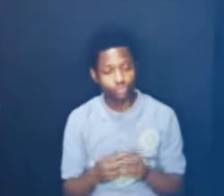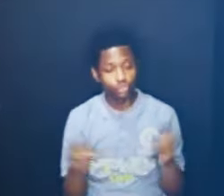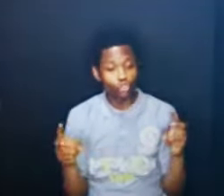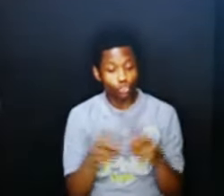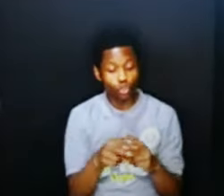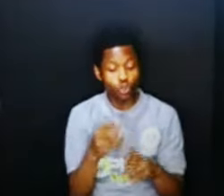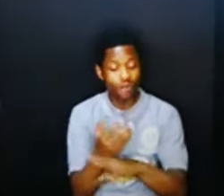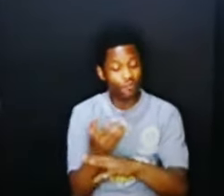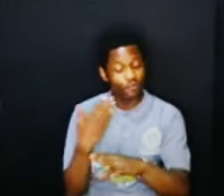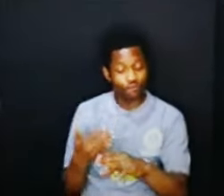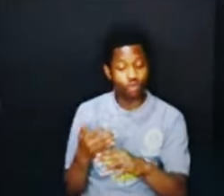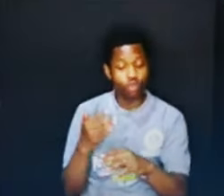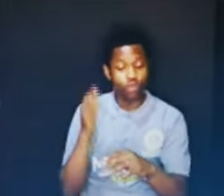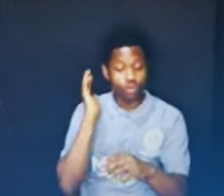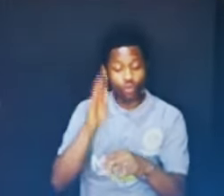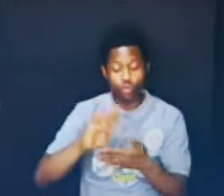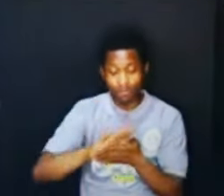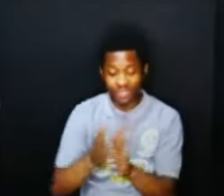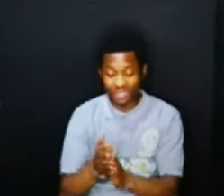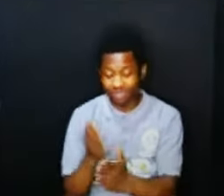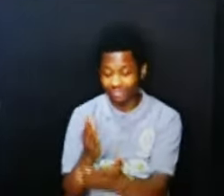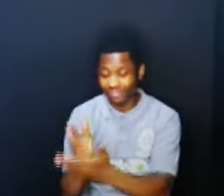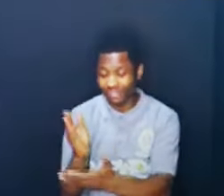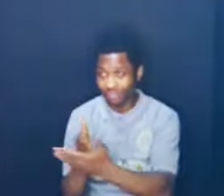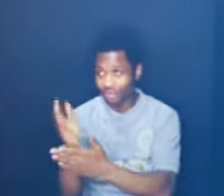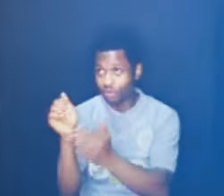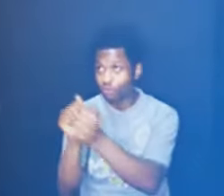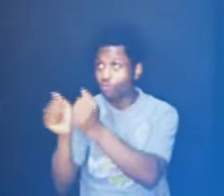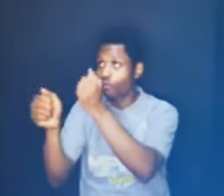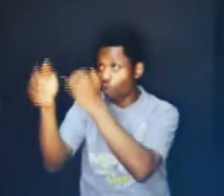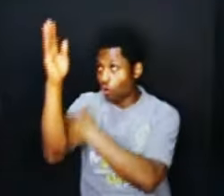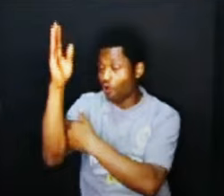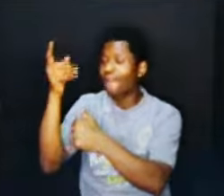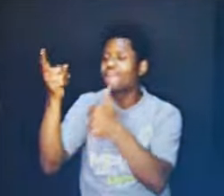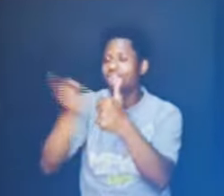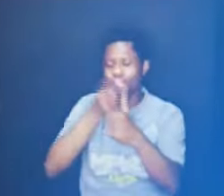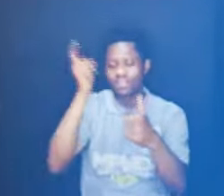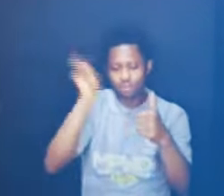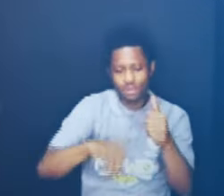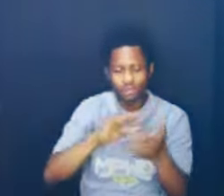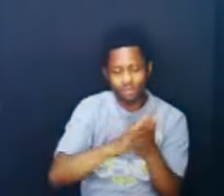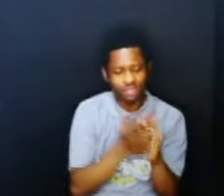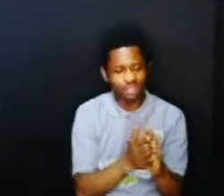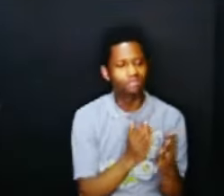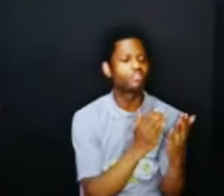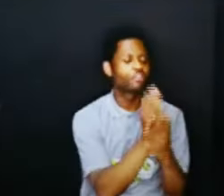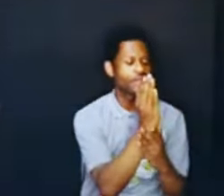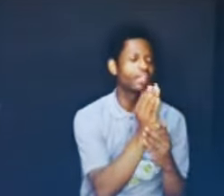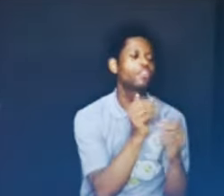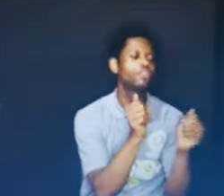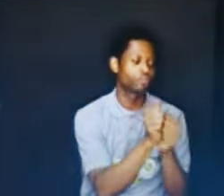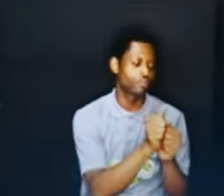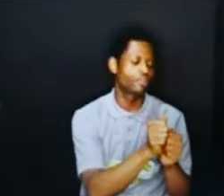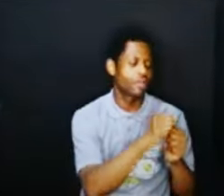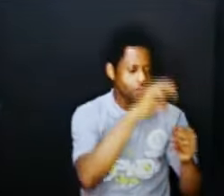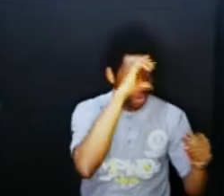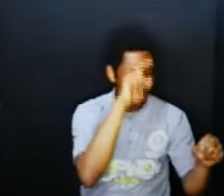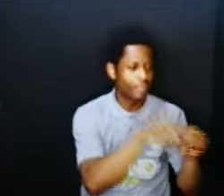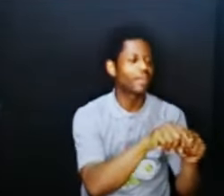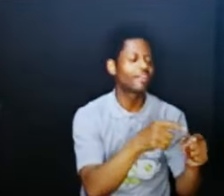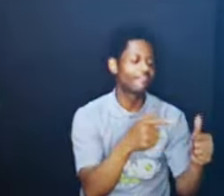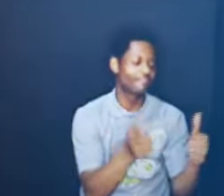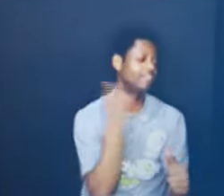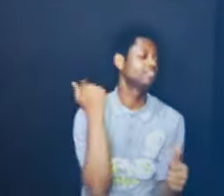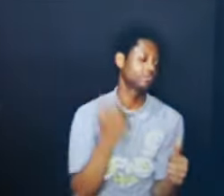ani nyankopon tem eda ho a yenini ni asem a ense se yenni obiara ewa asem. And that obedience is better